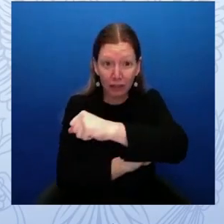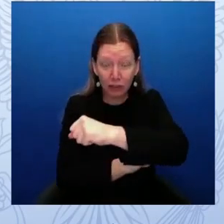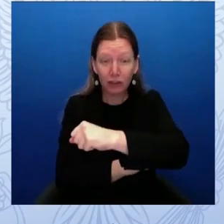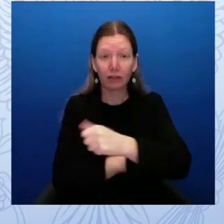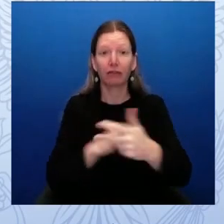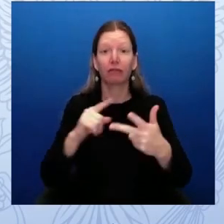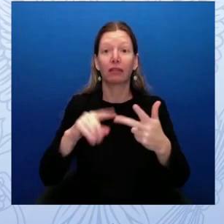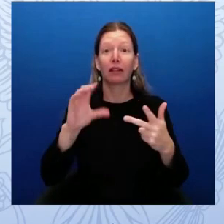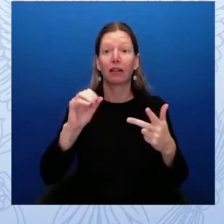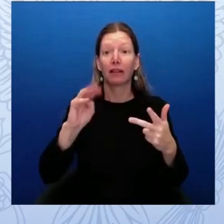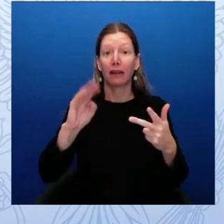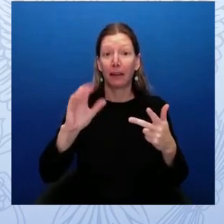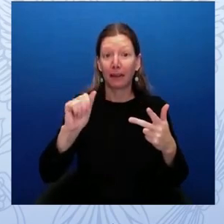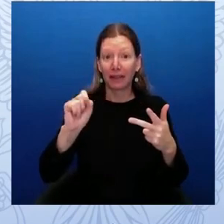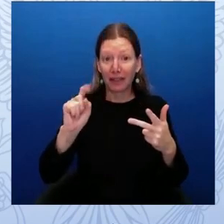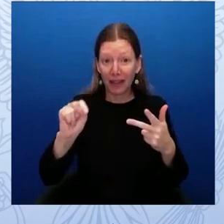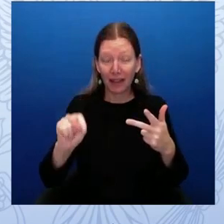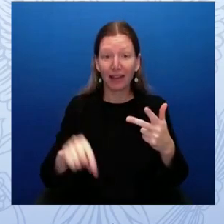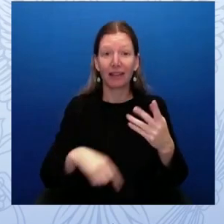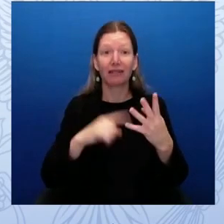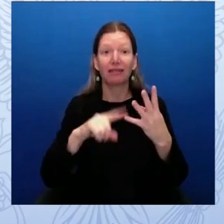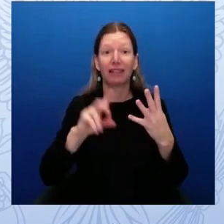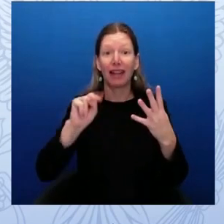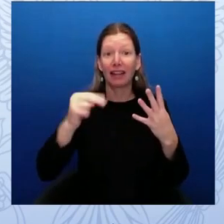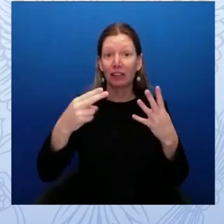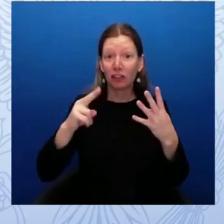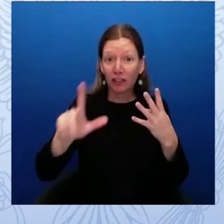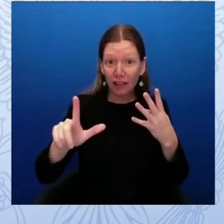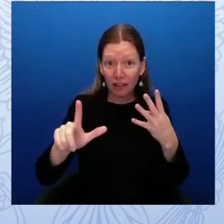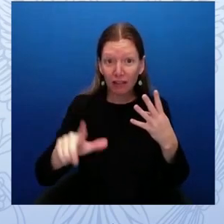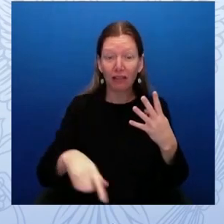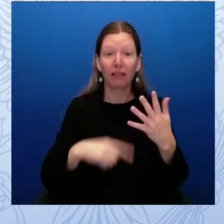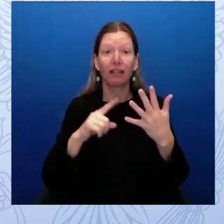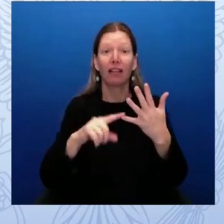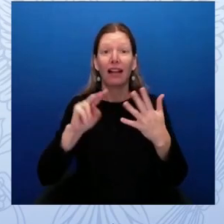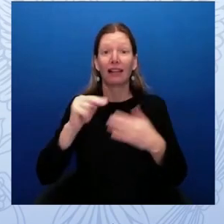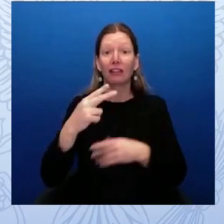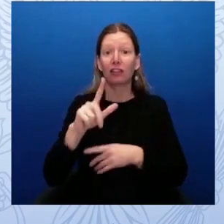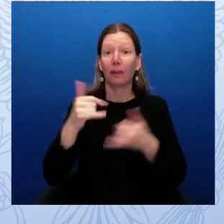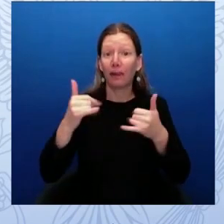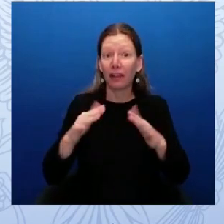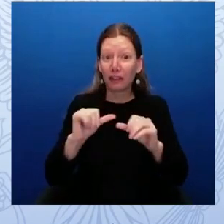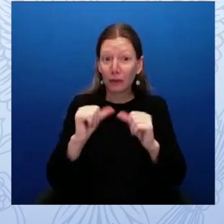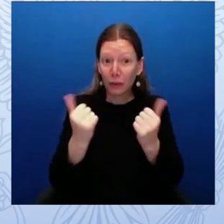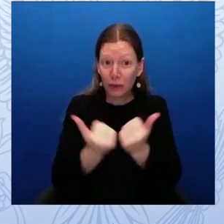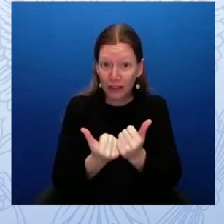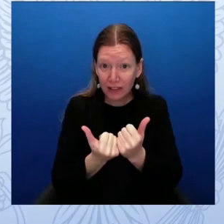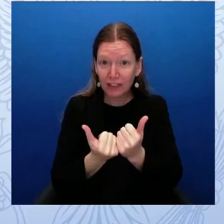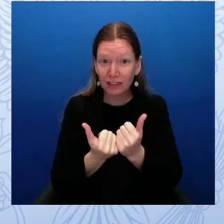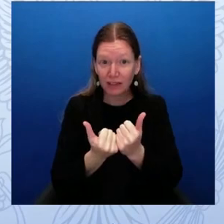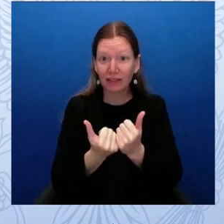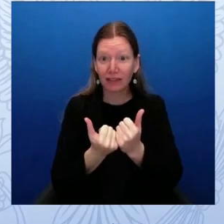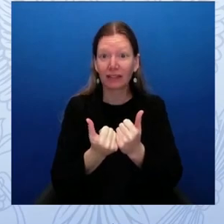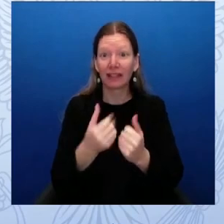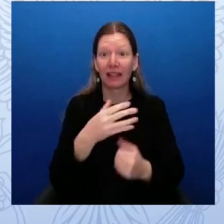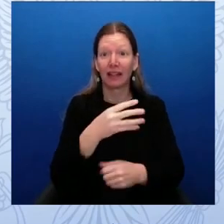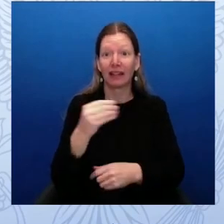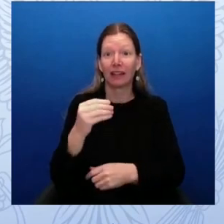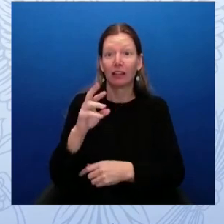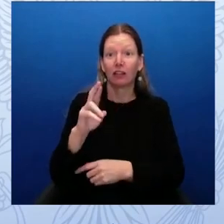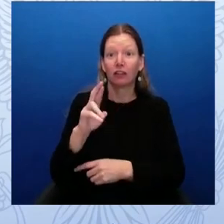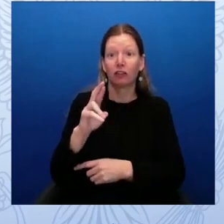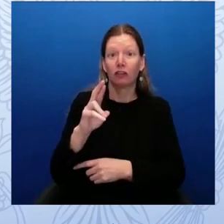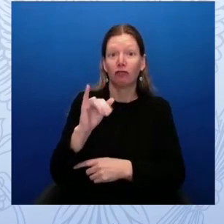NHL Players Association, and Riddell. And because of you, we get to bring a little